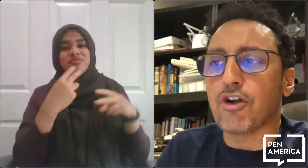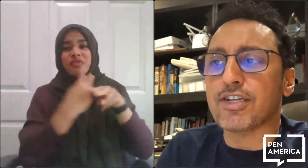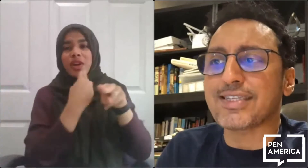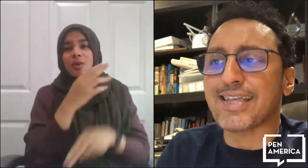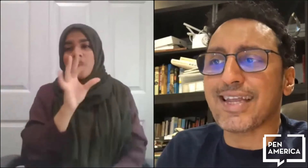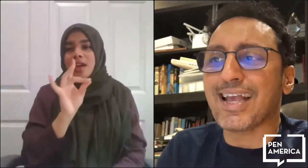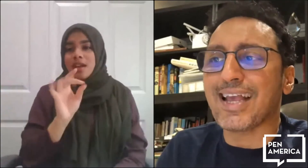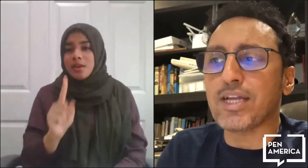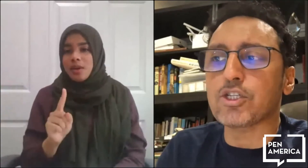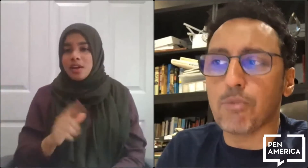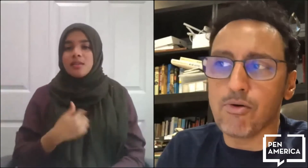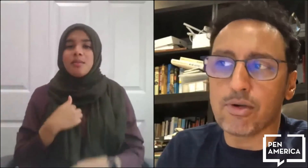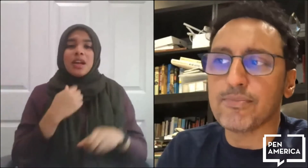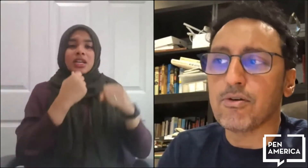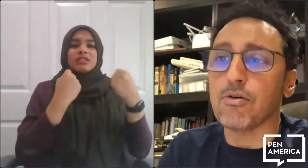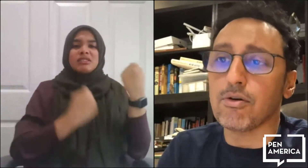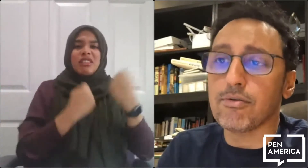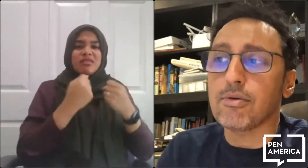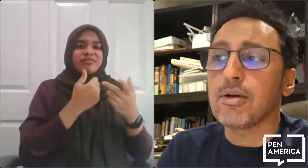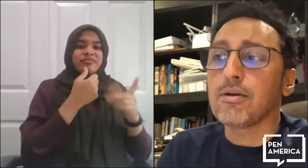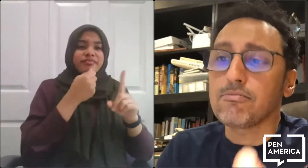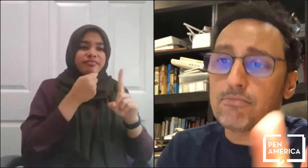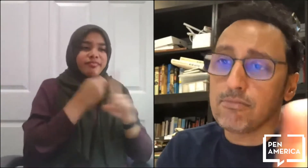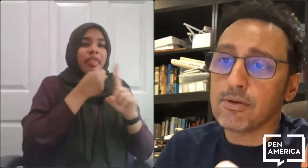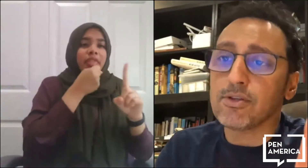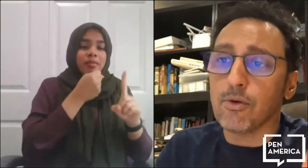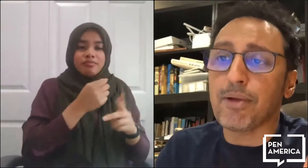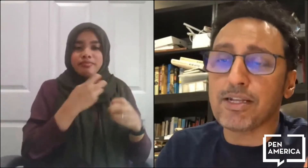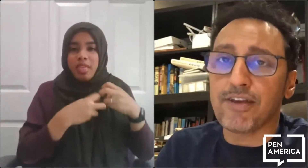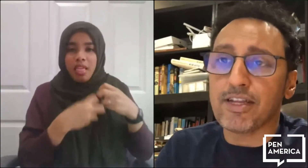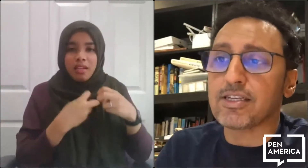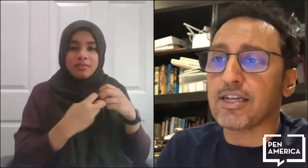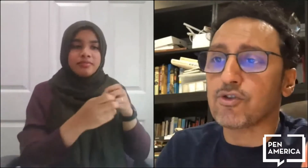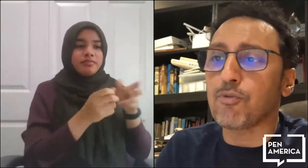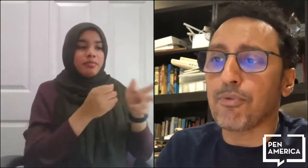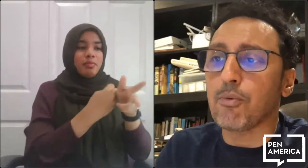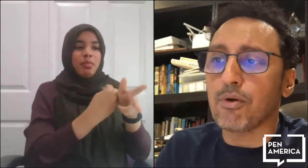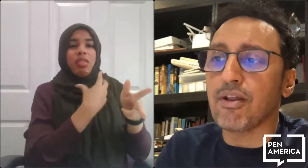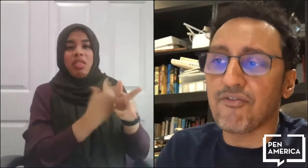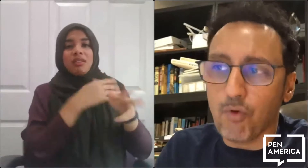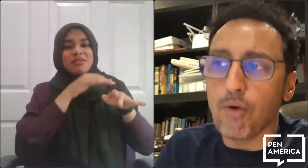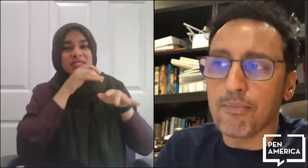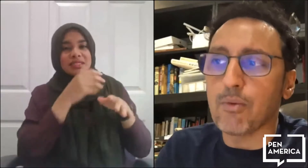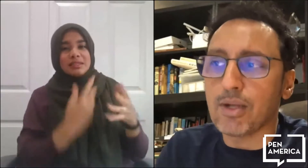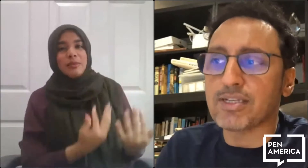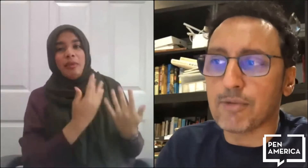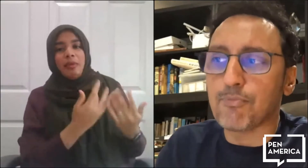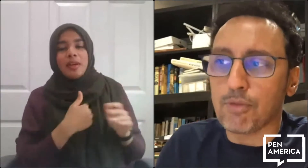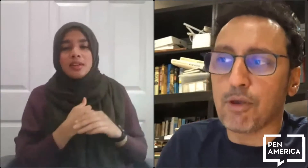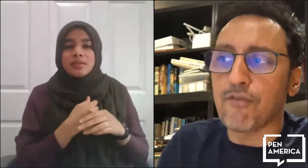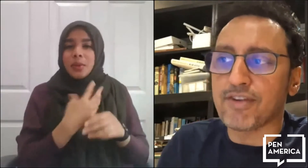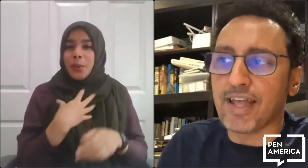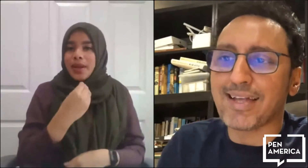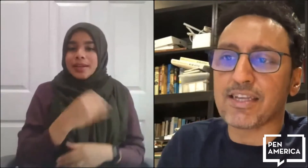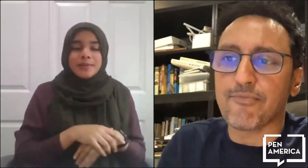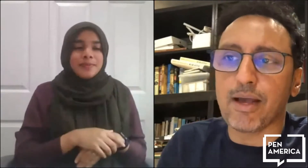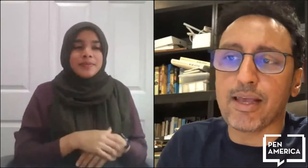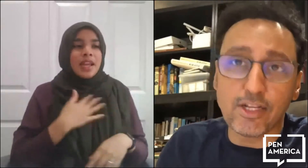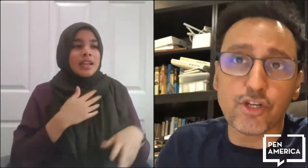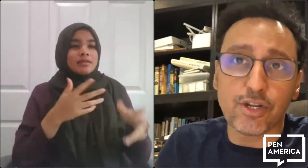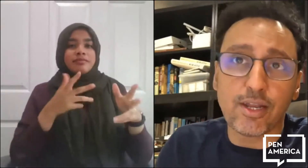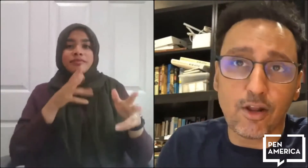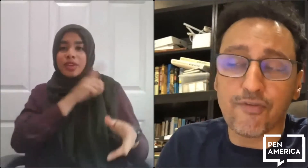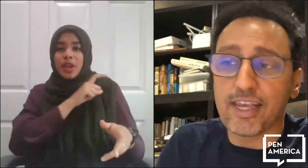exhaust started sending out white smoke, or so a Pennsylvania state trooper would inform me once he pulled me over to ask if